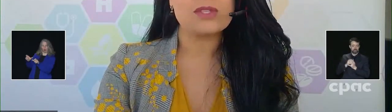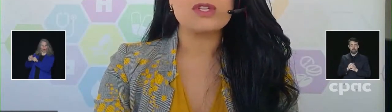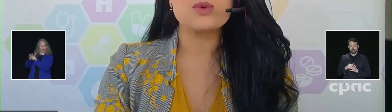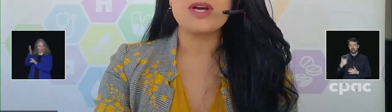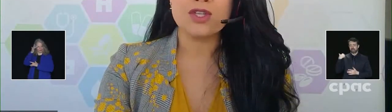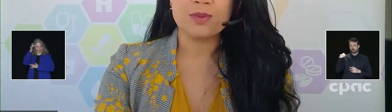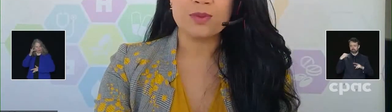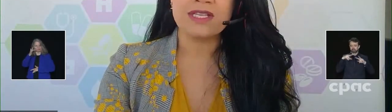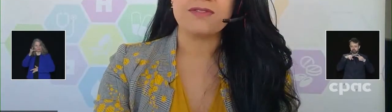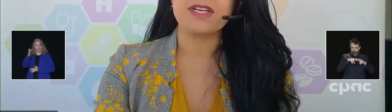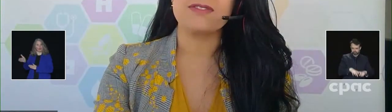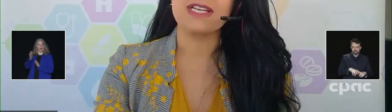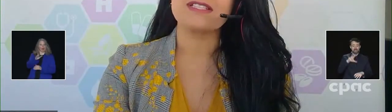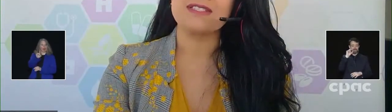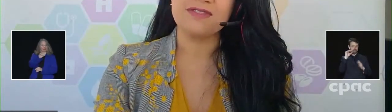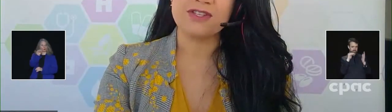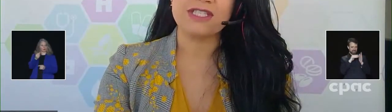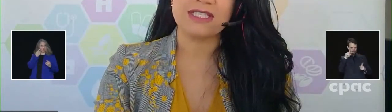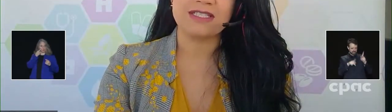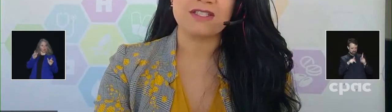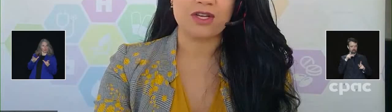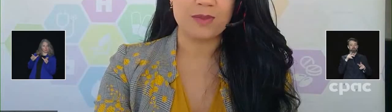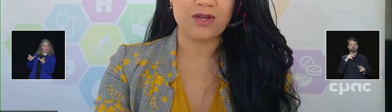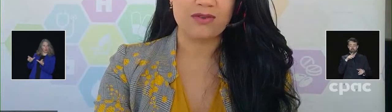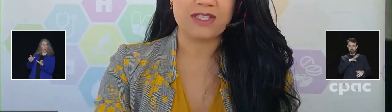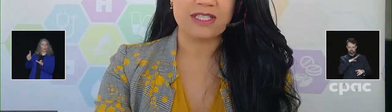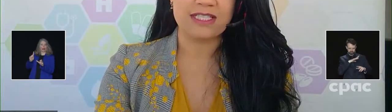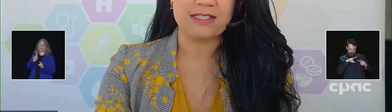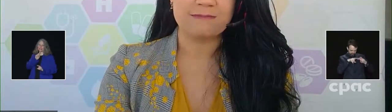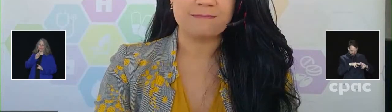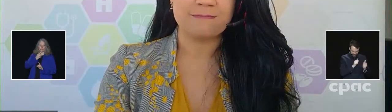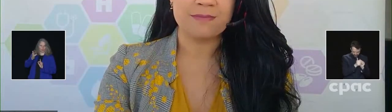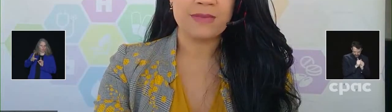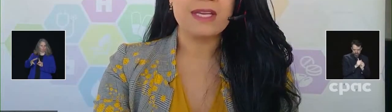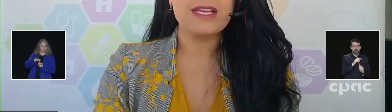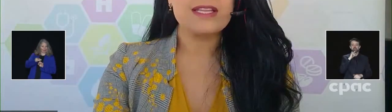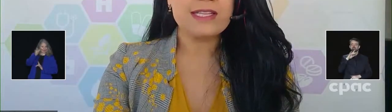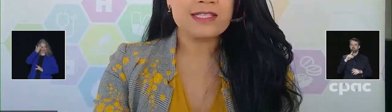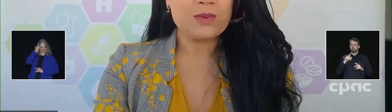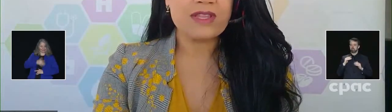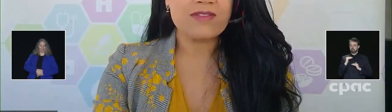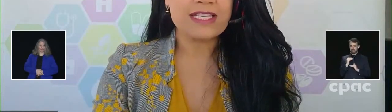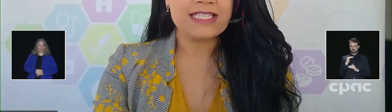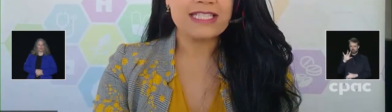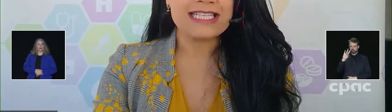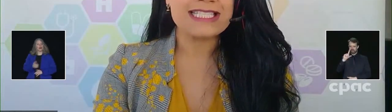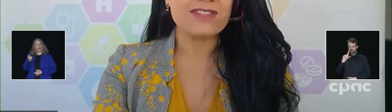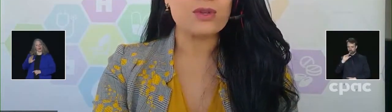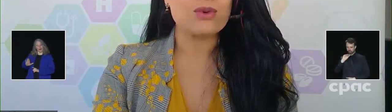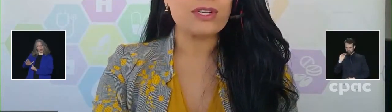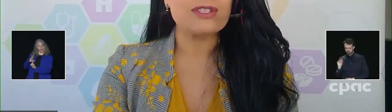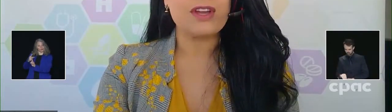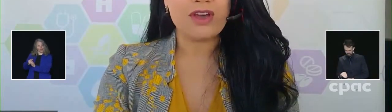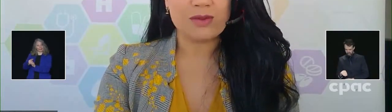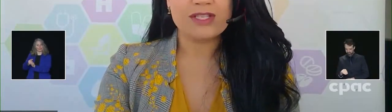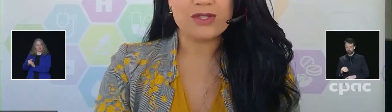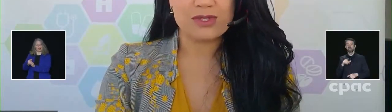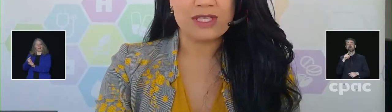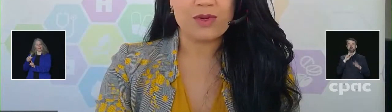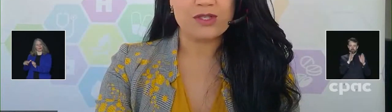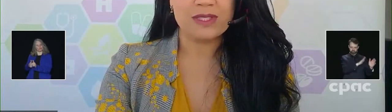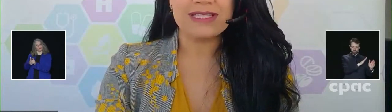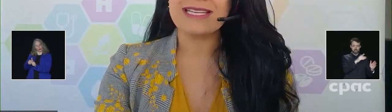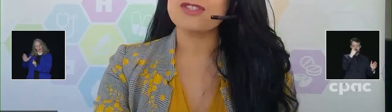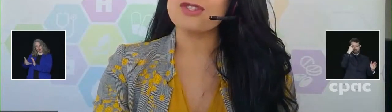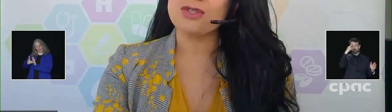It was also 100% effective against severe disease caused by COVID-19. This is when the vaccine is given according to the authorized